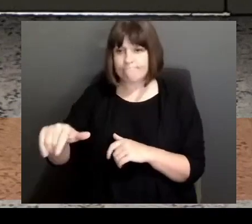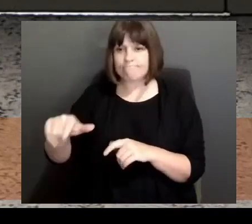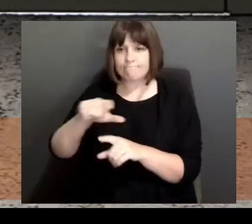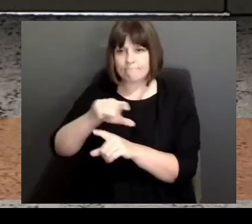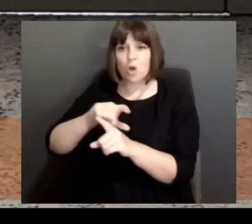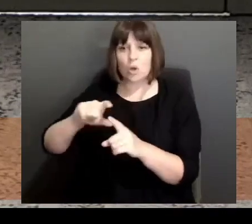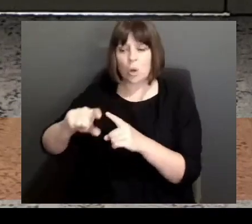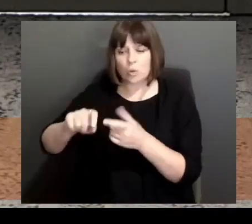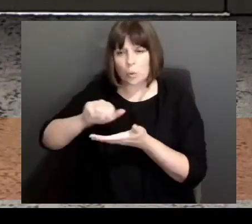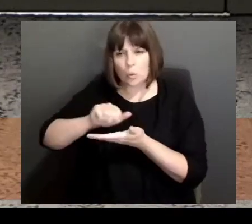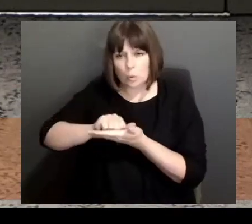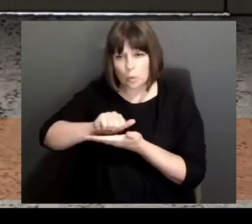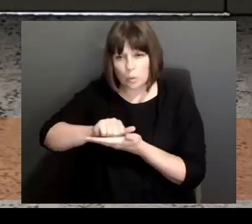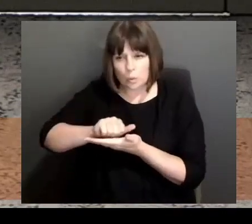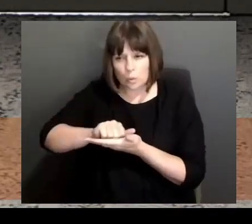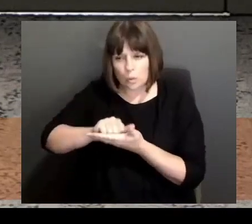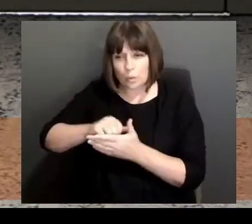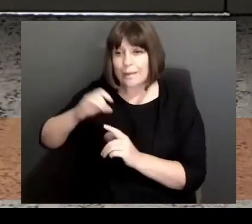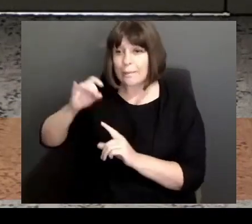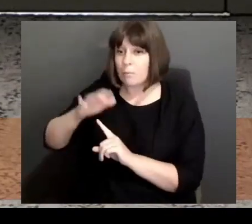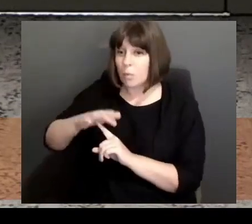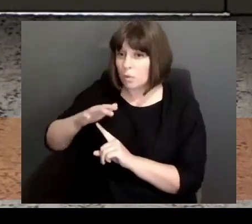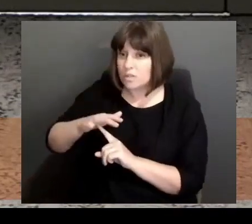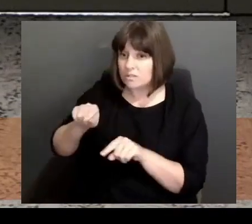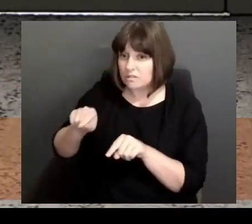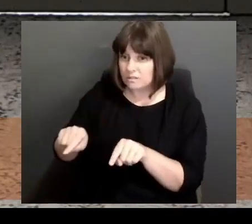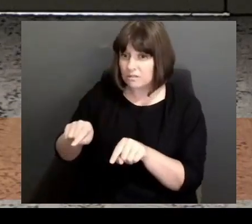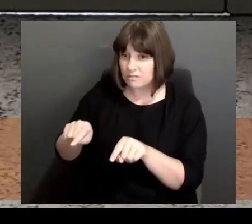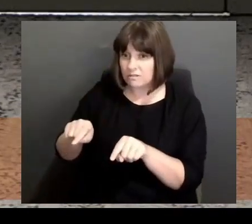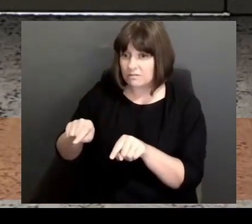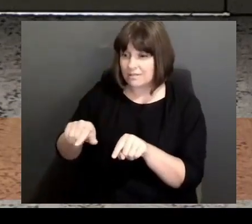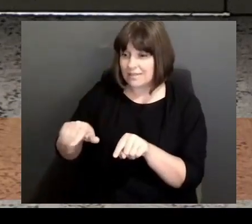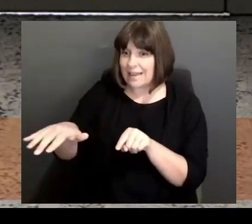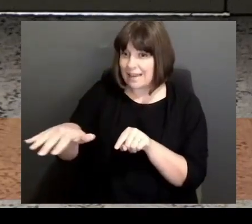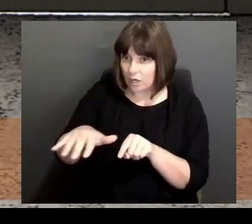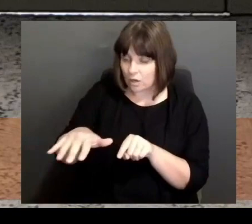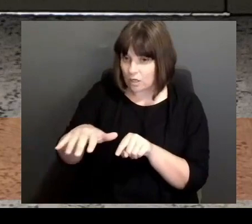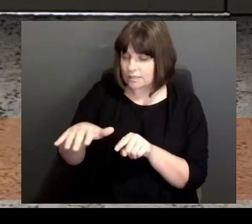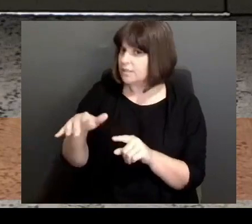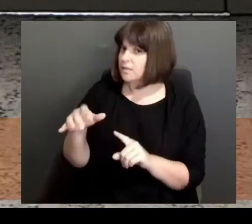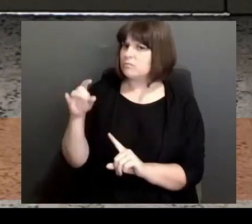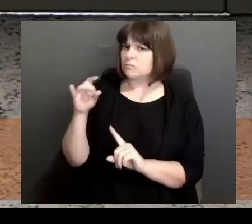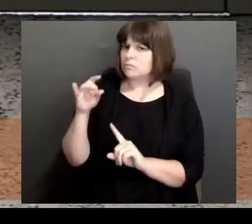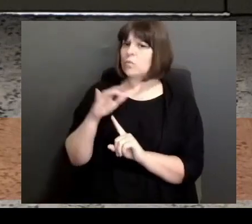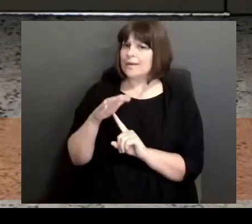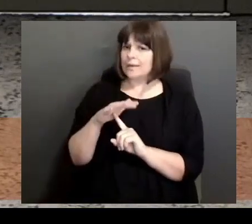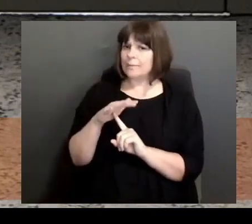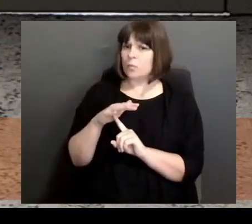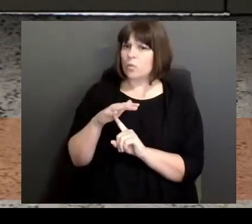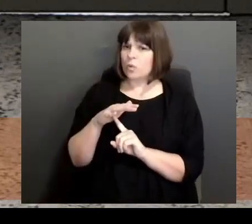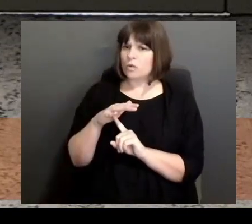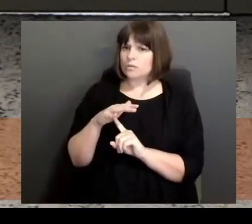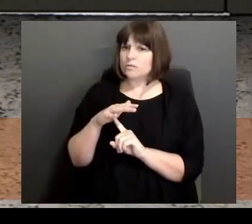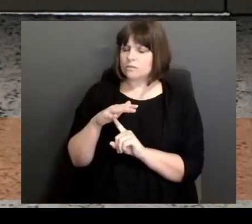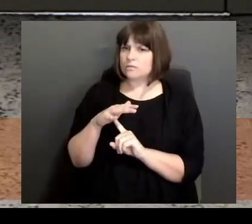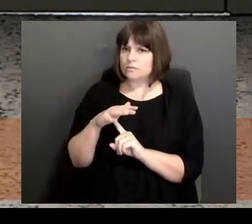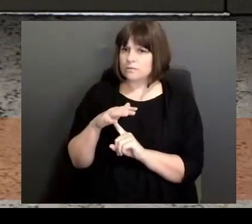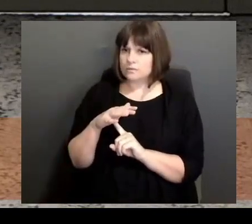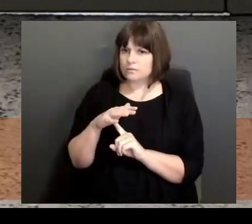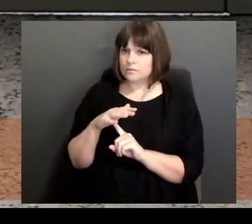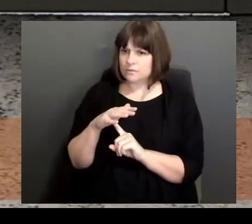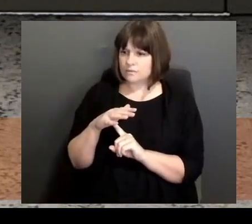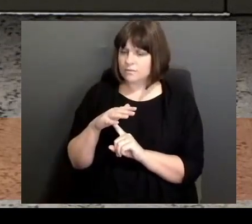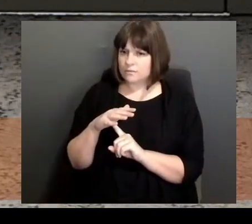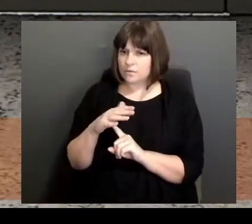cultural areas of cultural sensitivity or significance. That's a key input into the choice of lands for